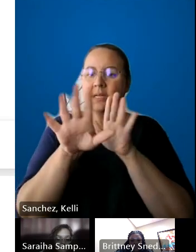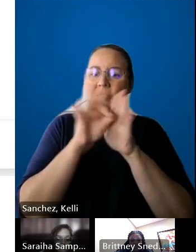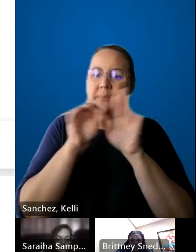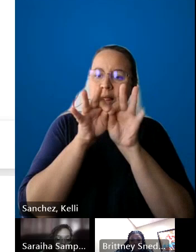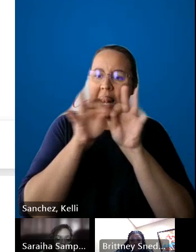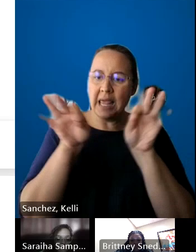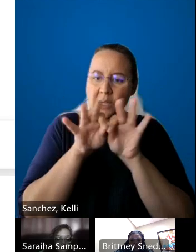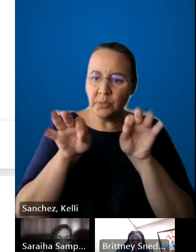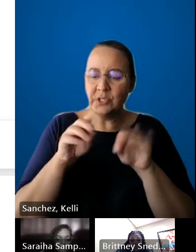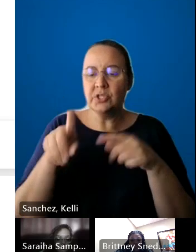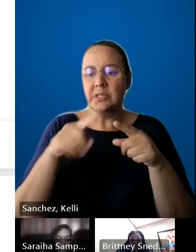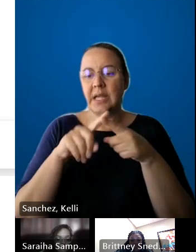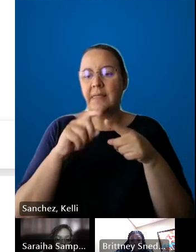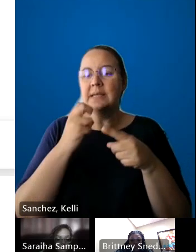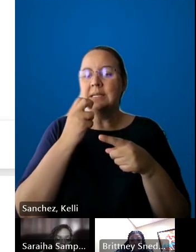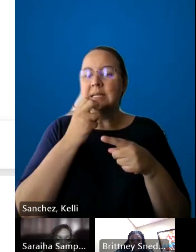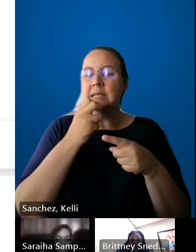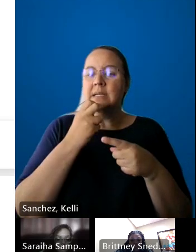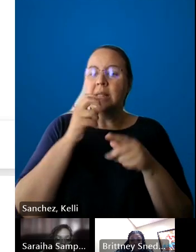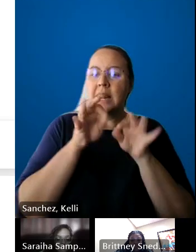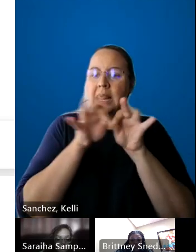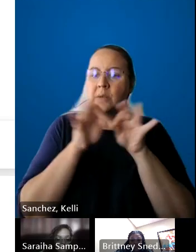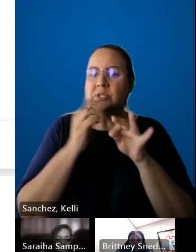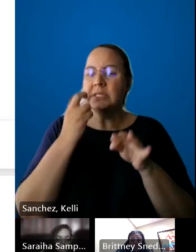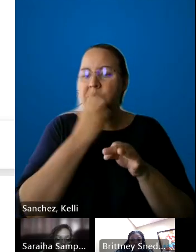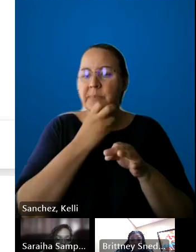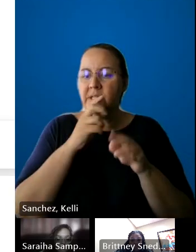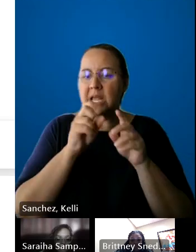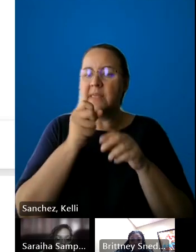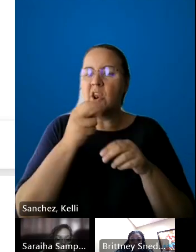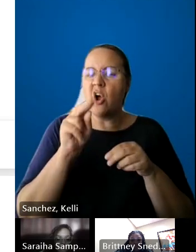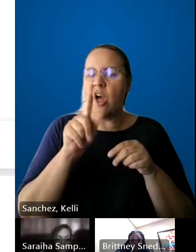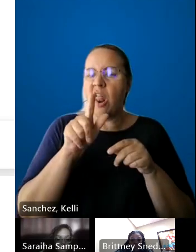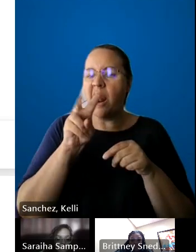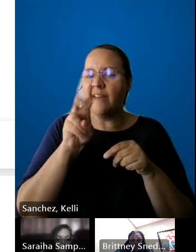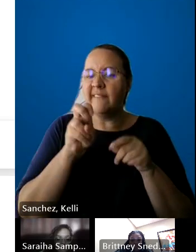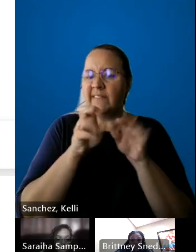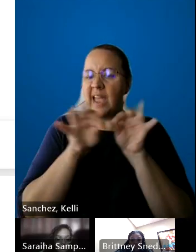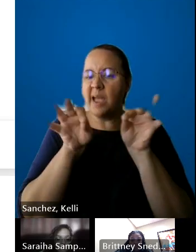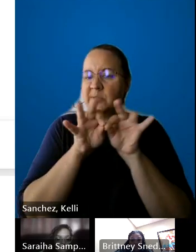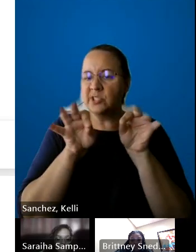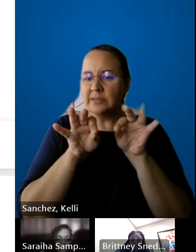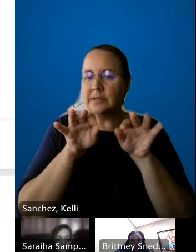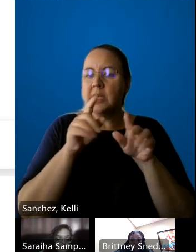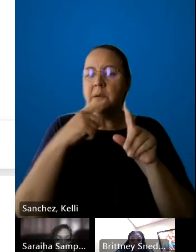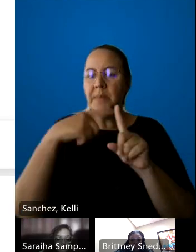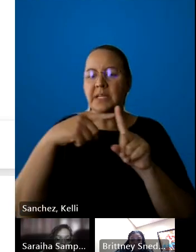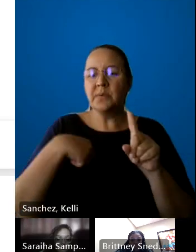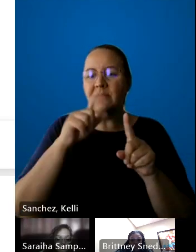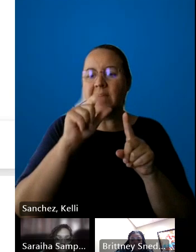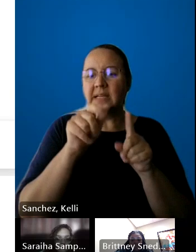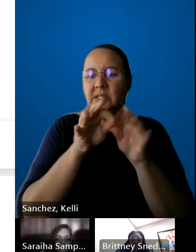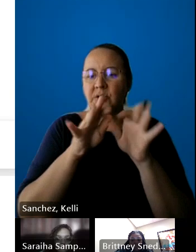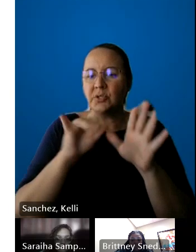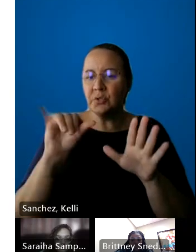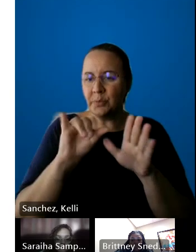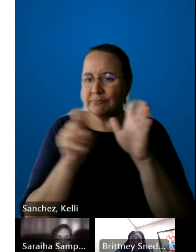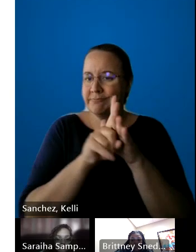Speech, and choose Turn on Live Captions. We also have live ASL.